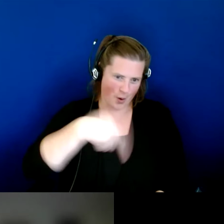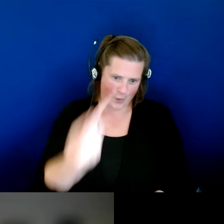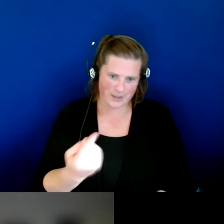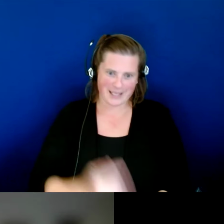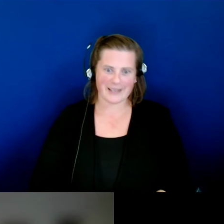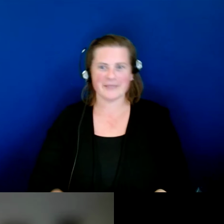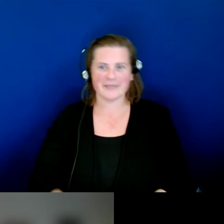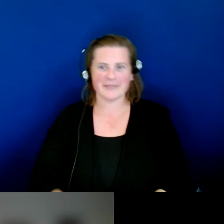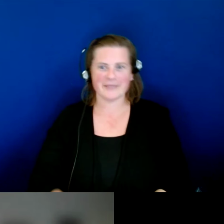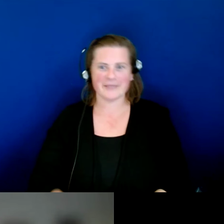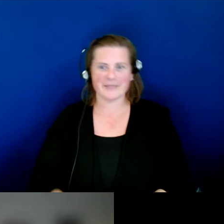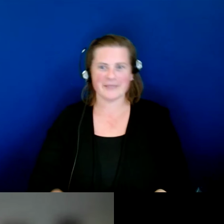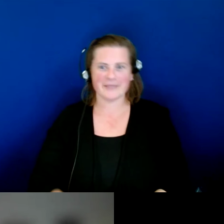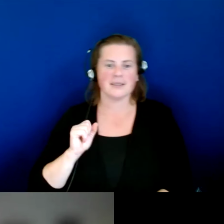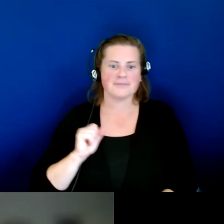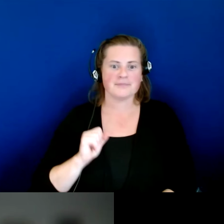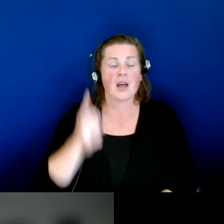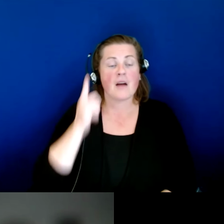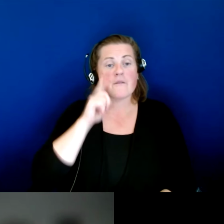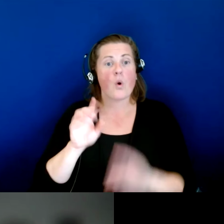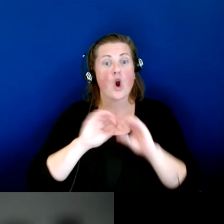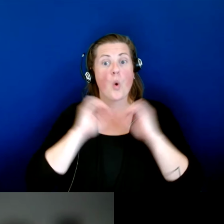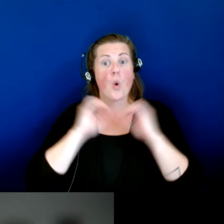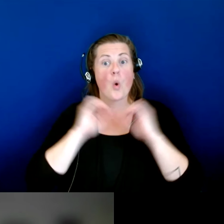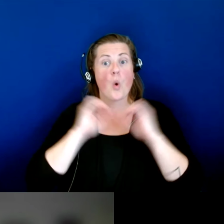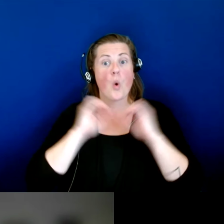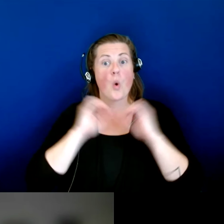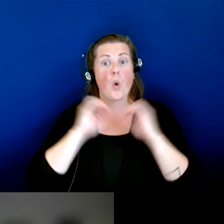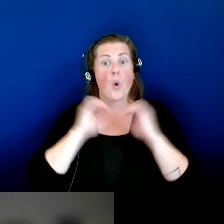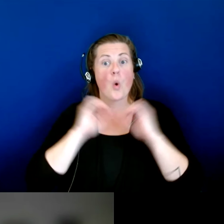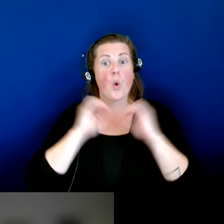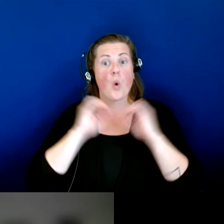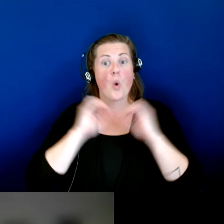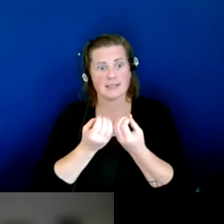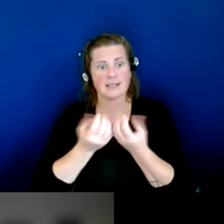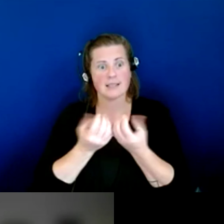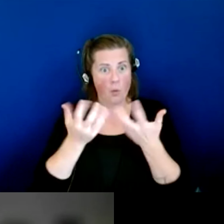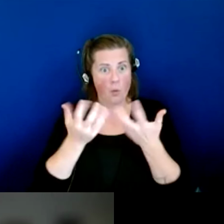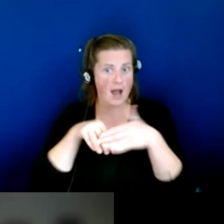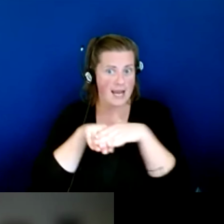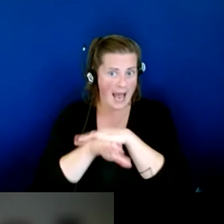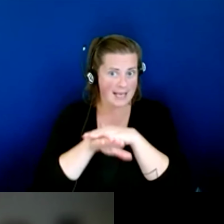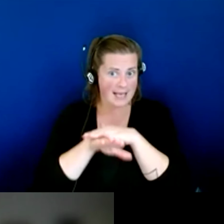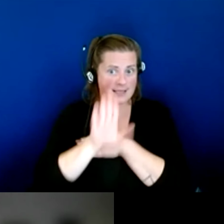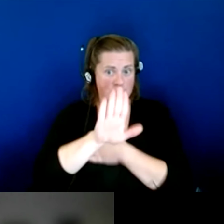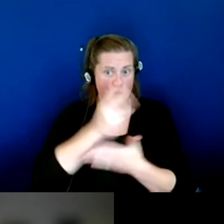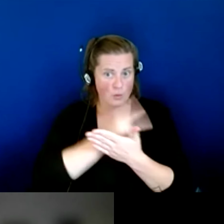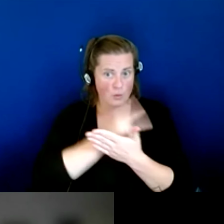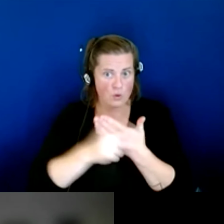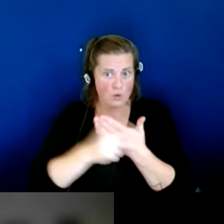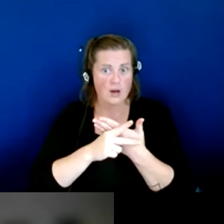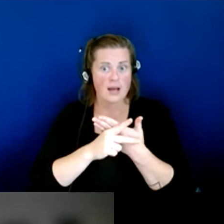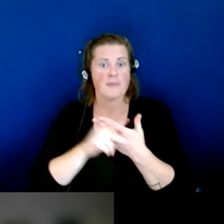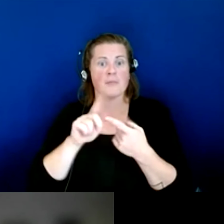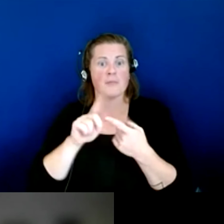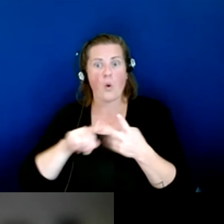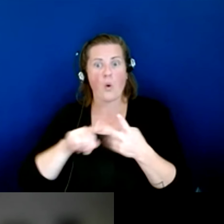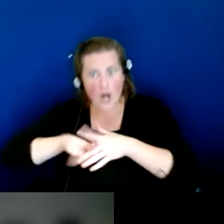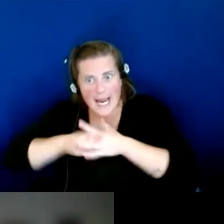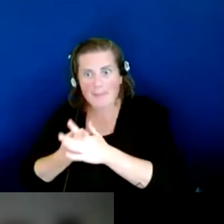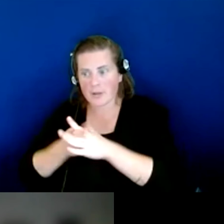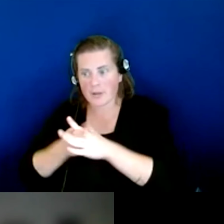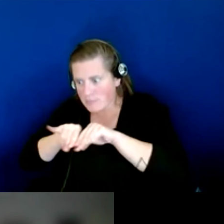great. And in terms of organizations that would like to have access to this program and to maybe implement it or, lead